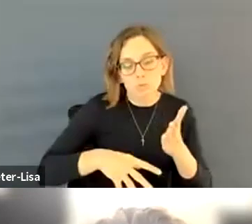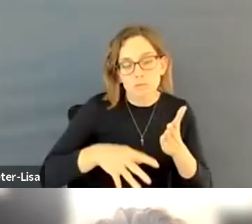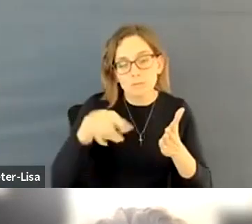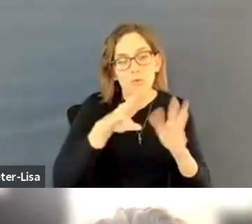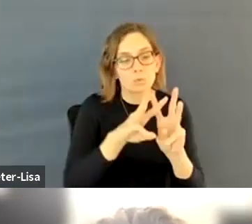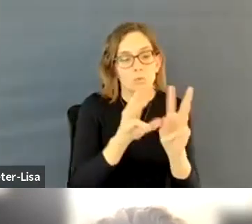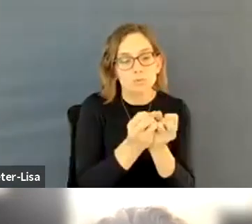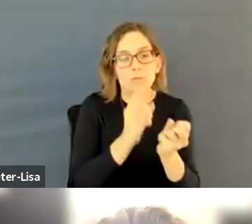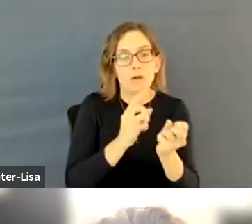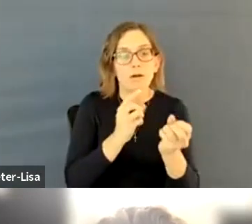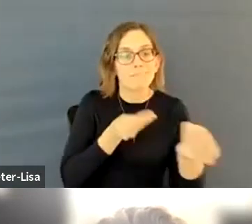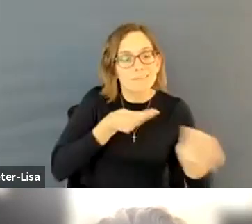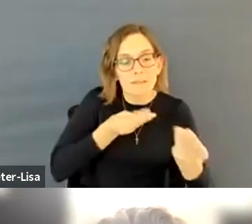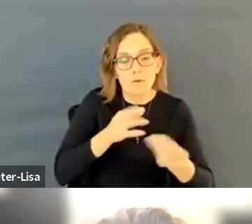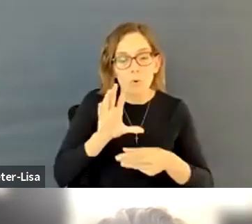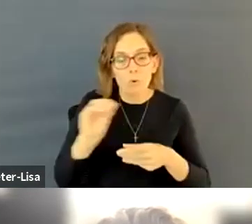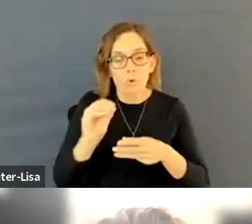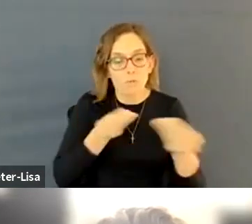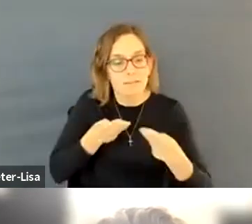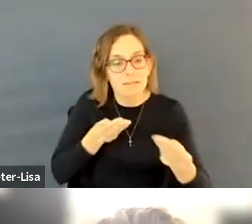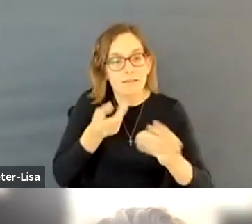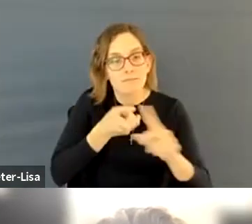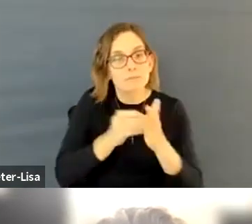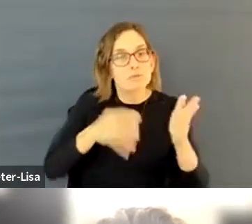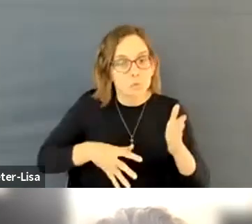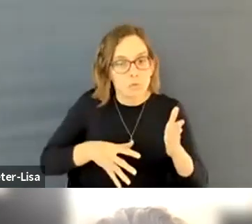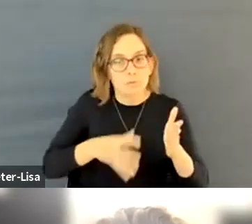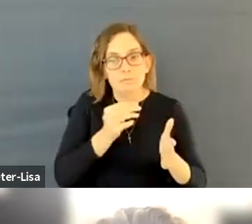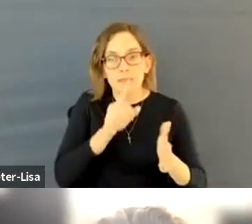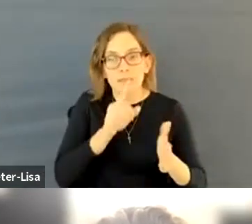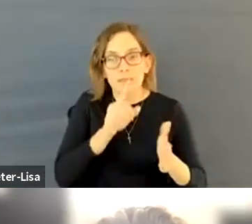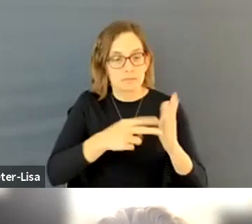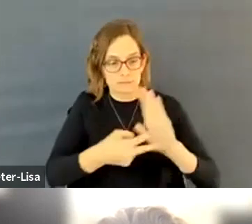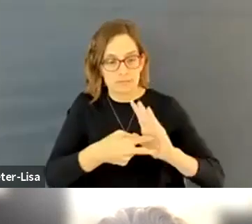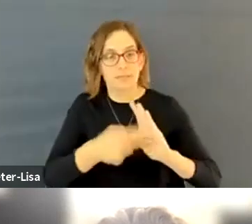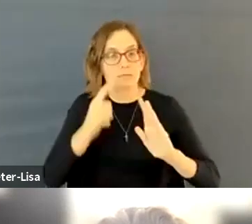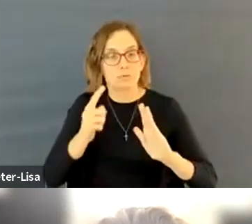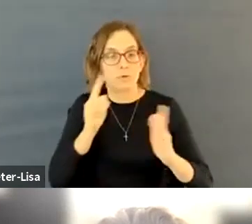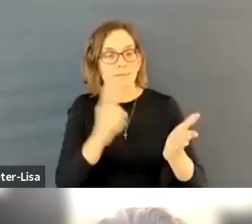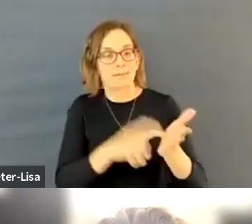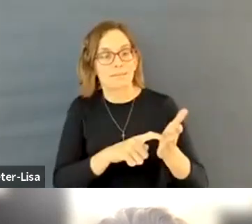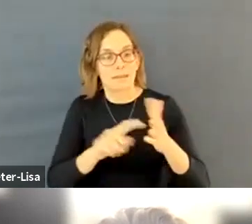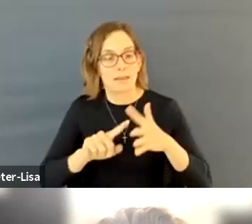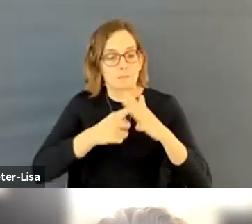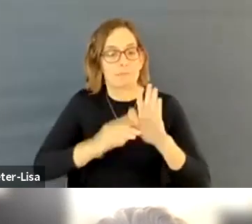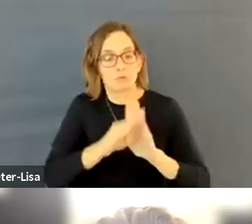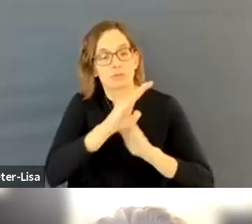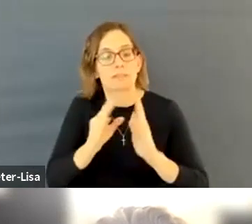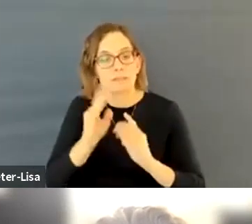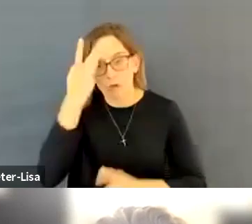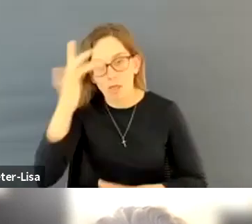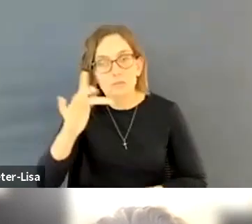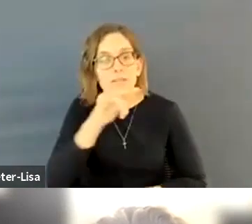either facilitated or co-facilitated by a student and are intended to identify emerging scholars. These are always available at